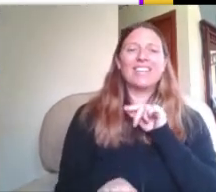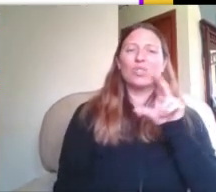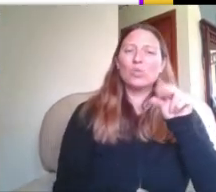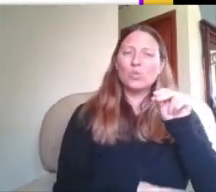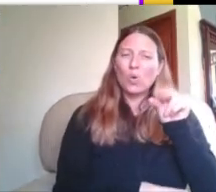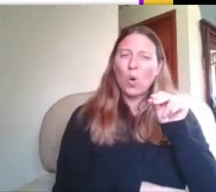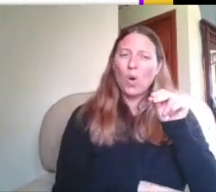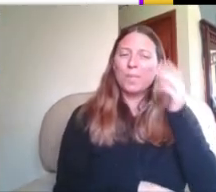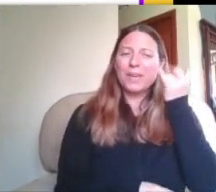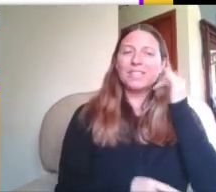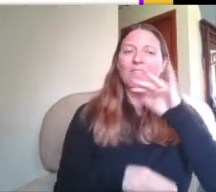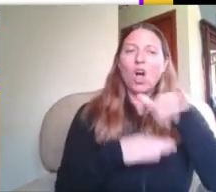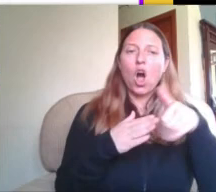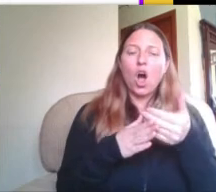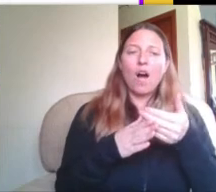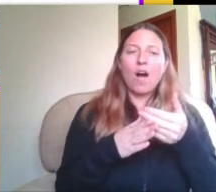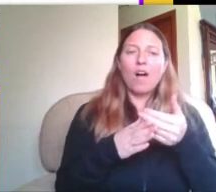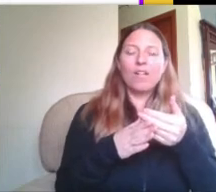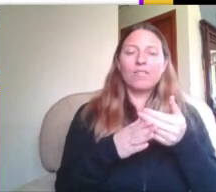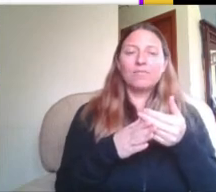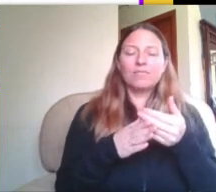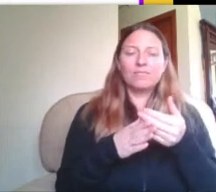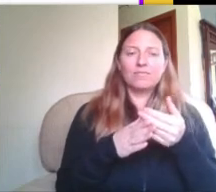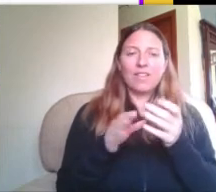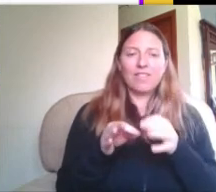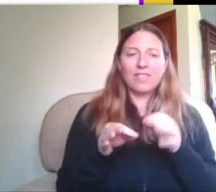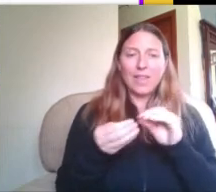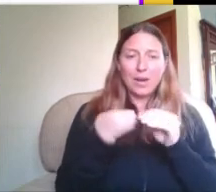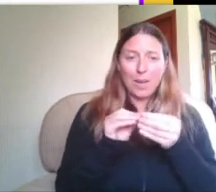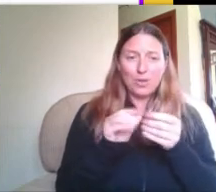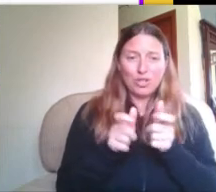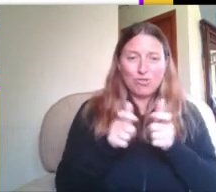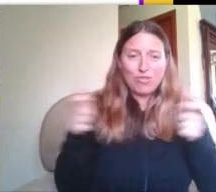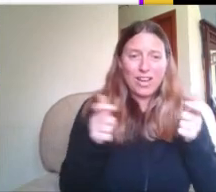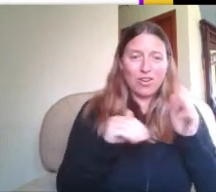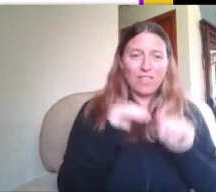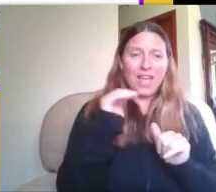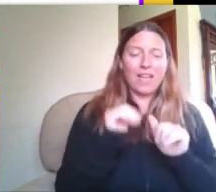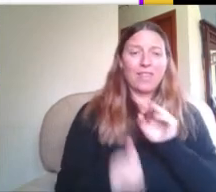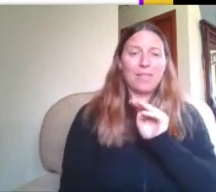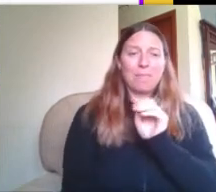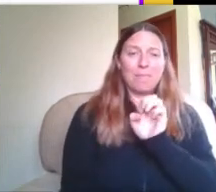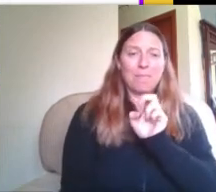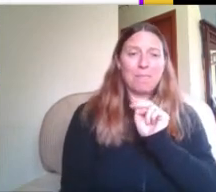mean, then the mean could not represent a balancing point.